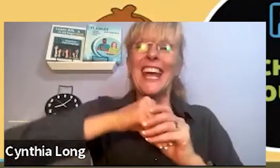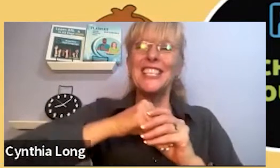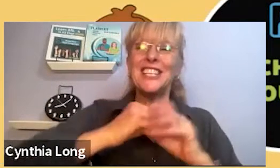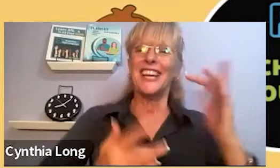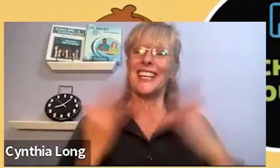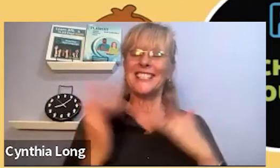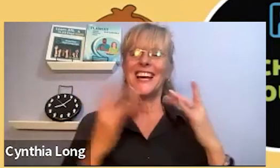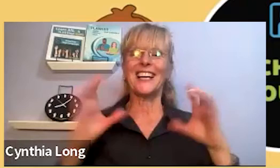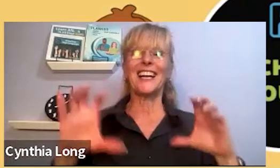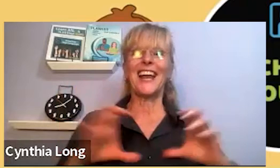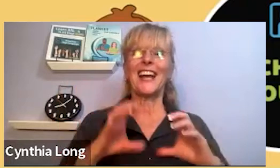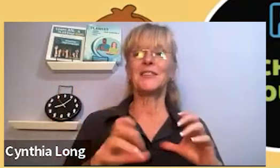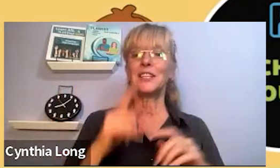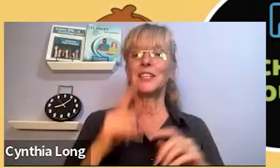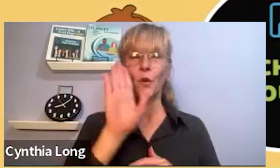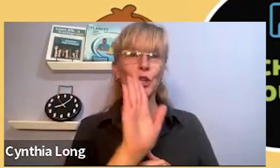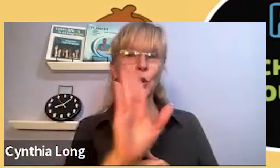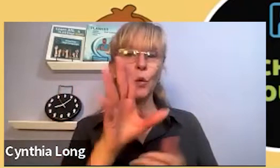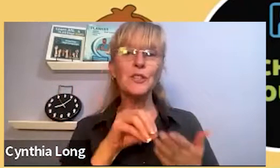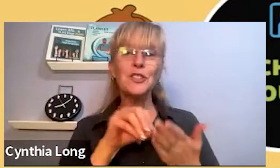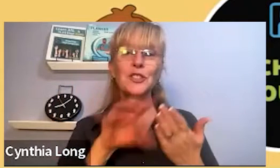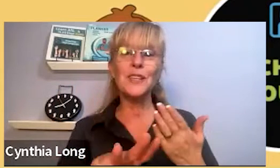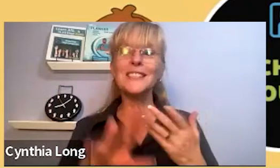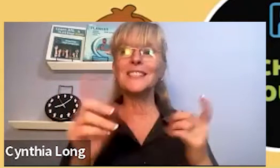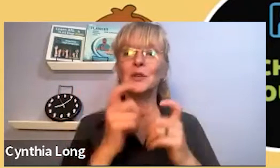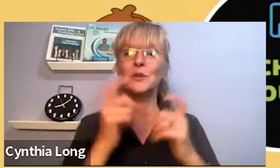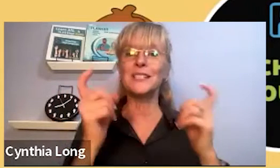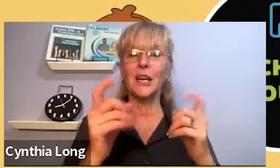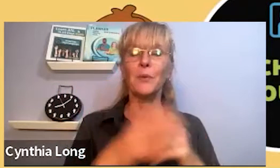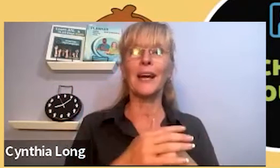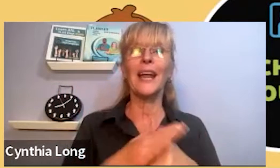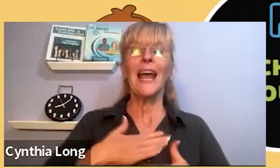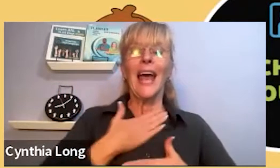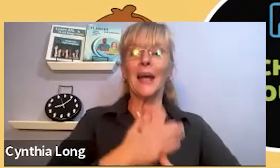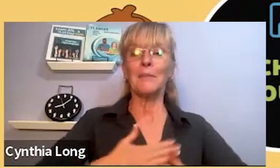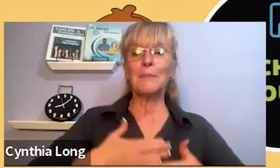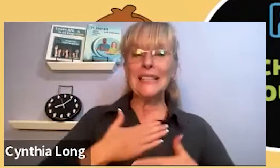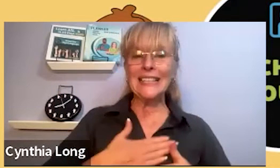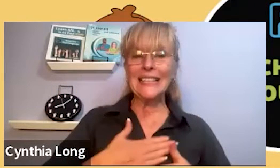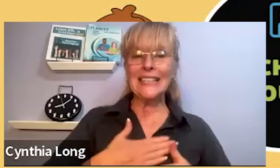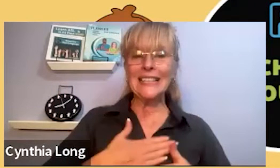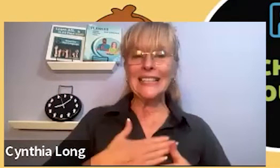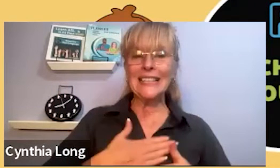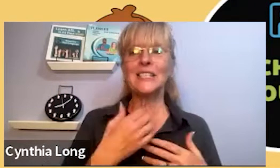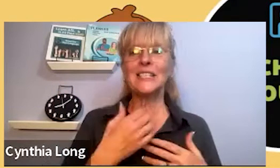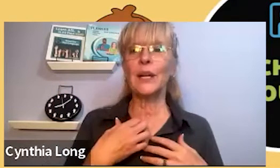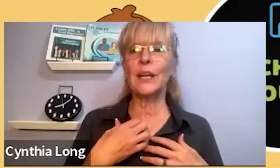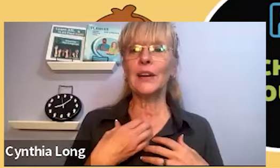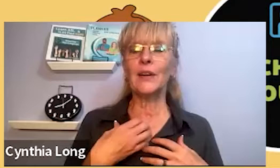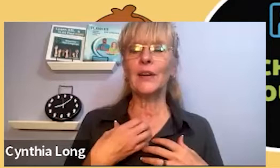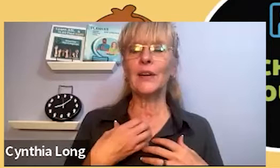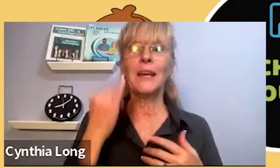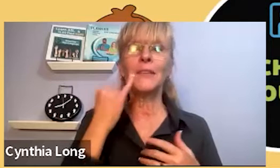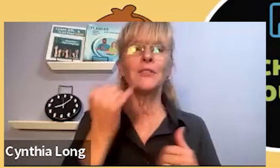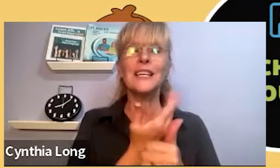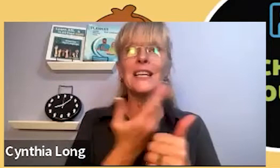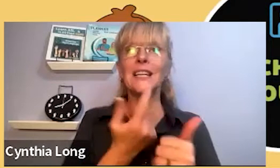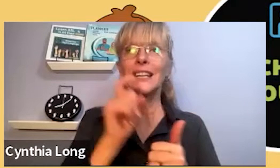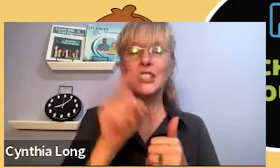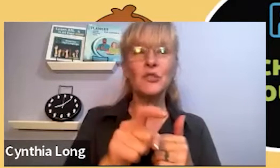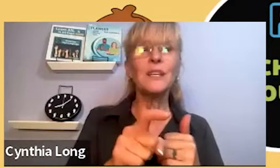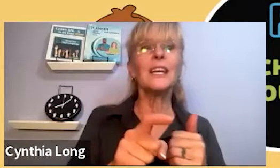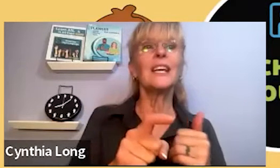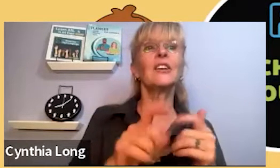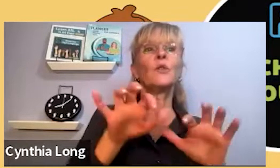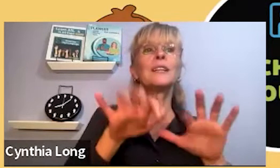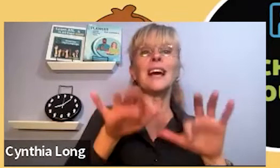about engaging and exciting activities for your students to celebrate. And let us know here if